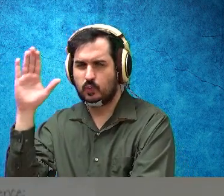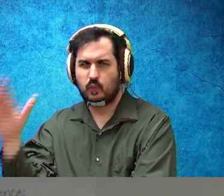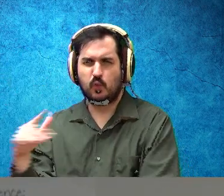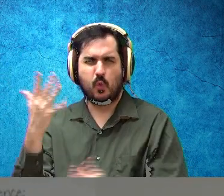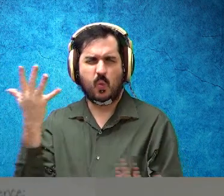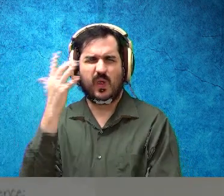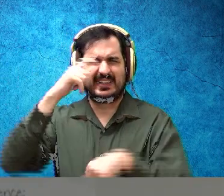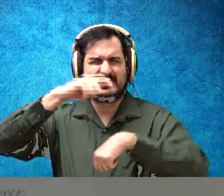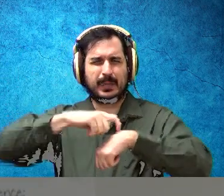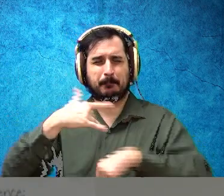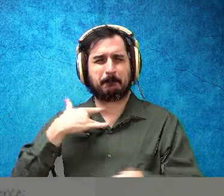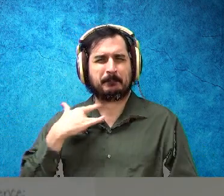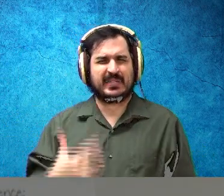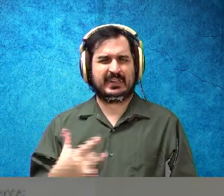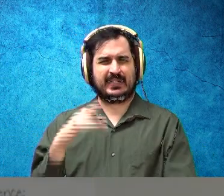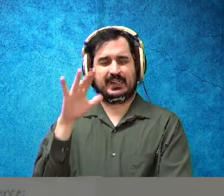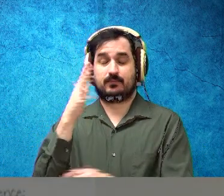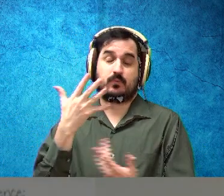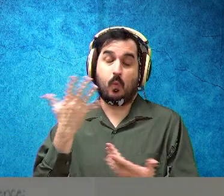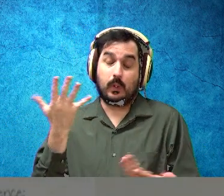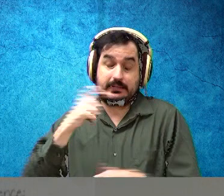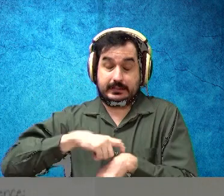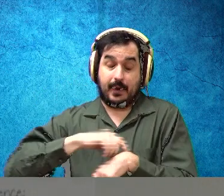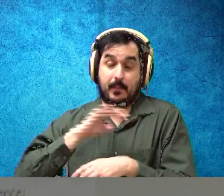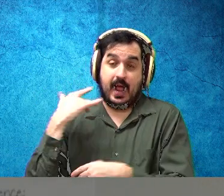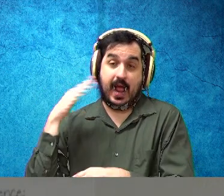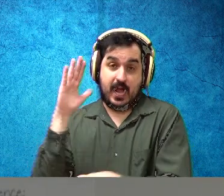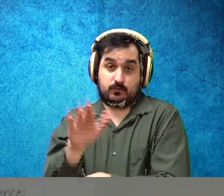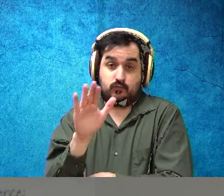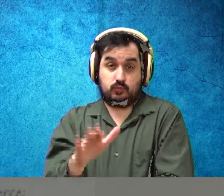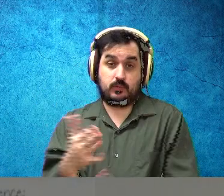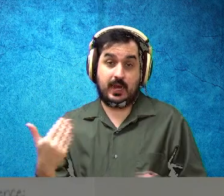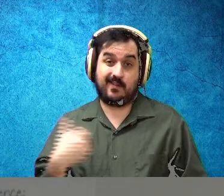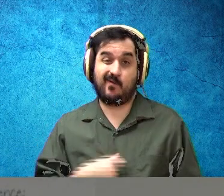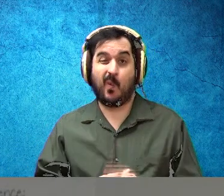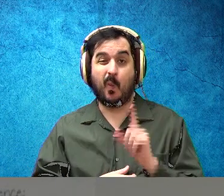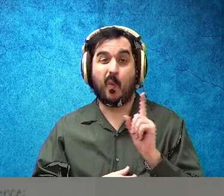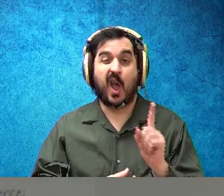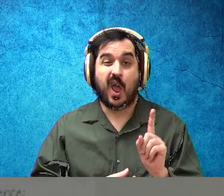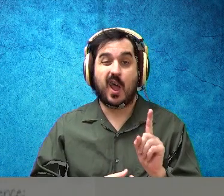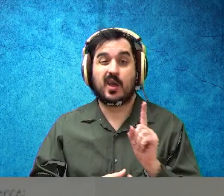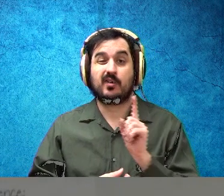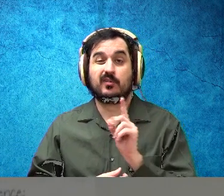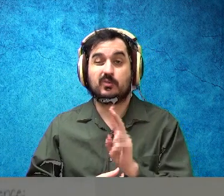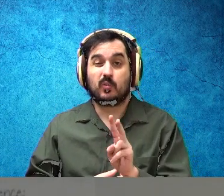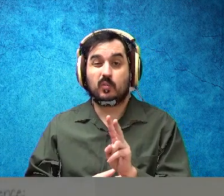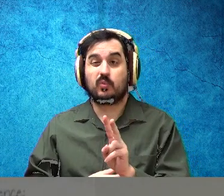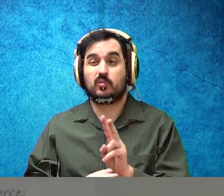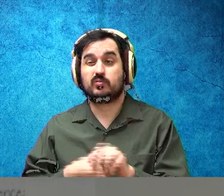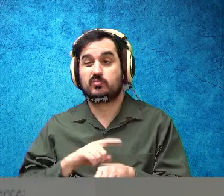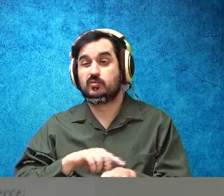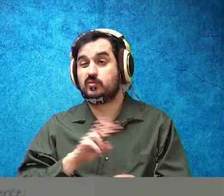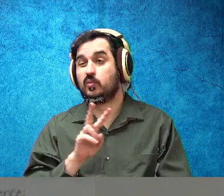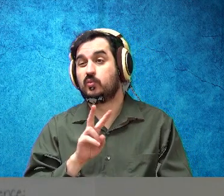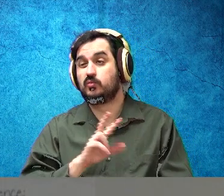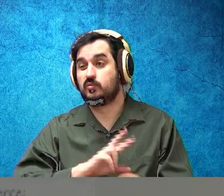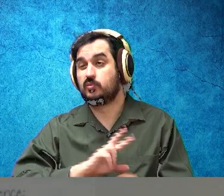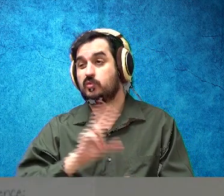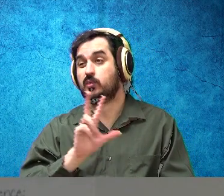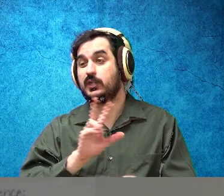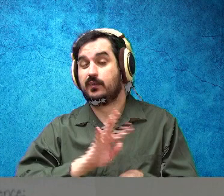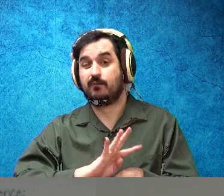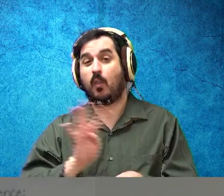the afternoon? Well, you have 1, 2, 3, 4. That's